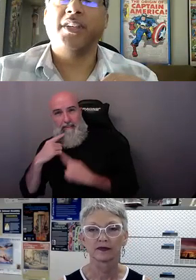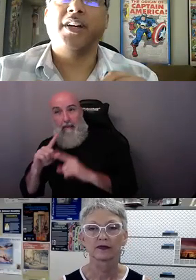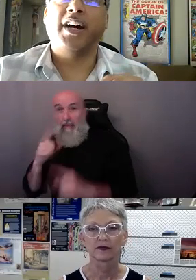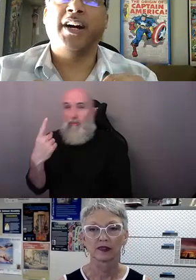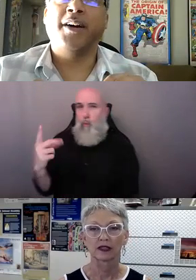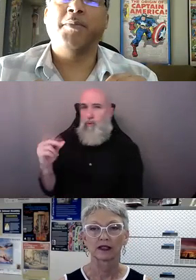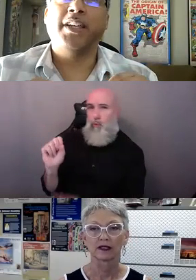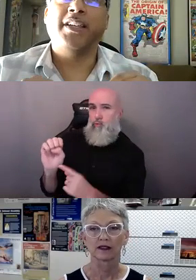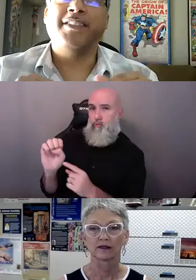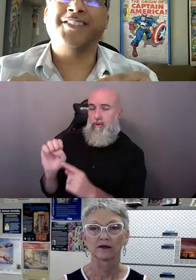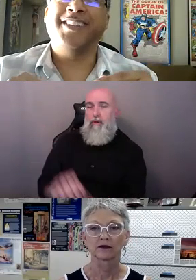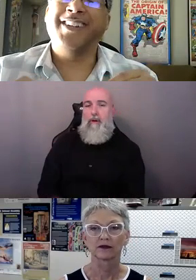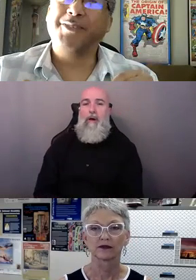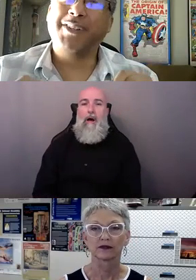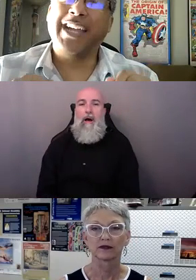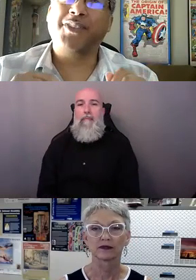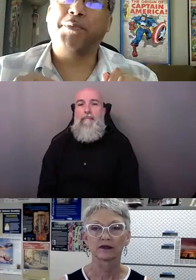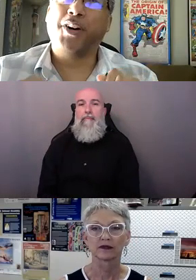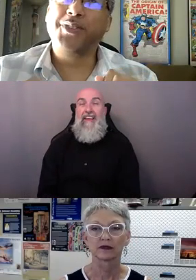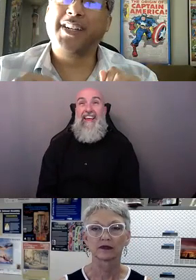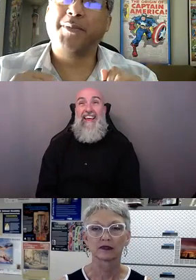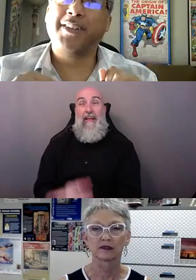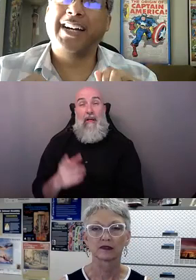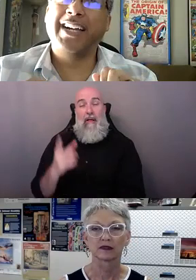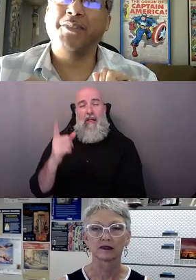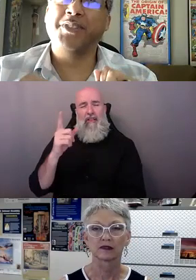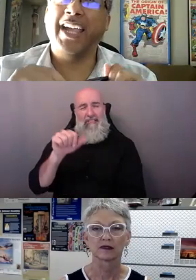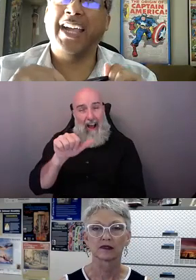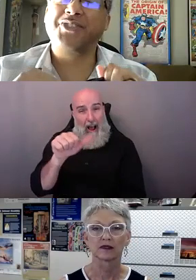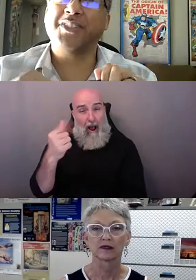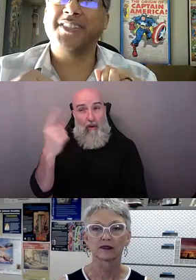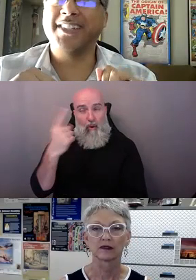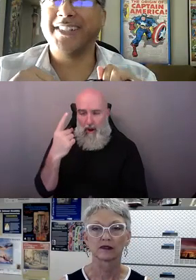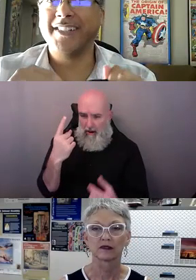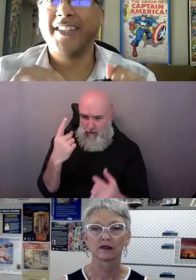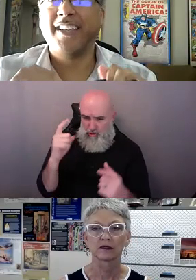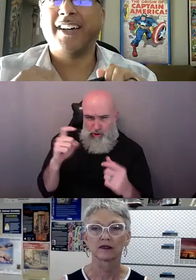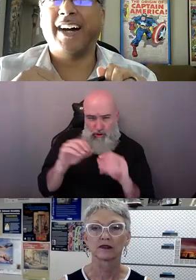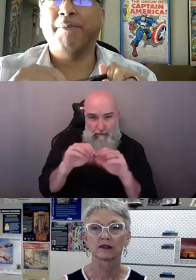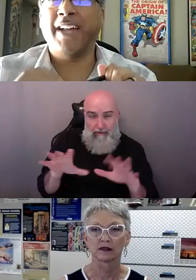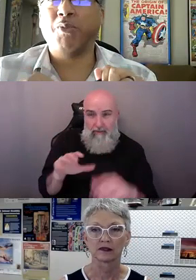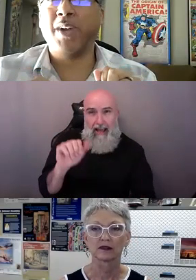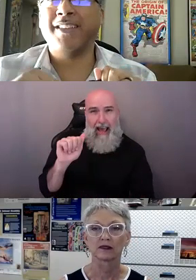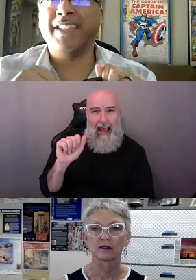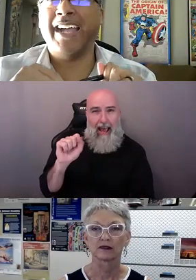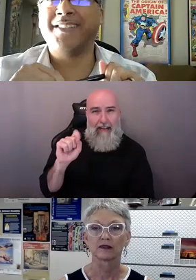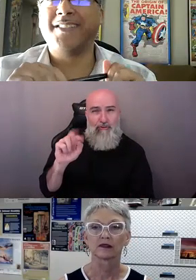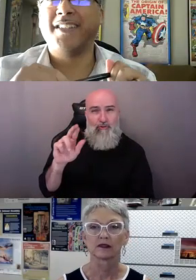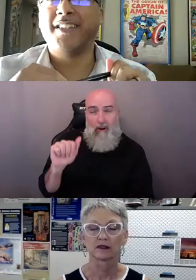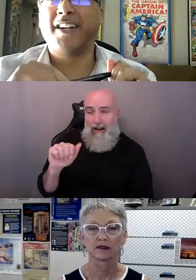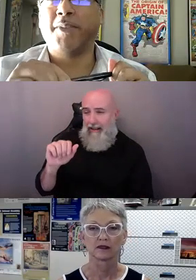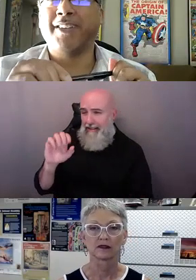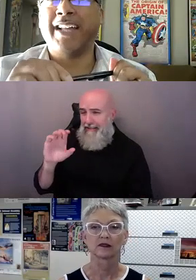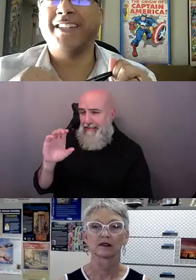dose. There's another one that was supposed to come online. It was an AstraZeneca. I'm not aware that